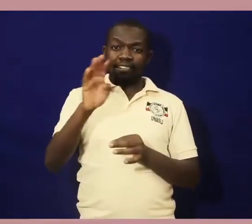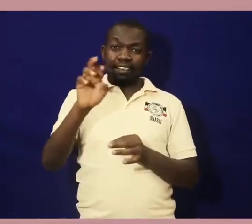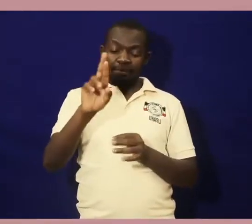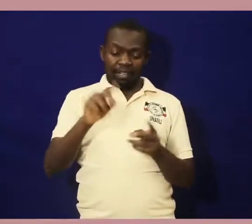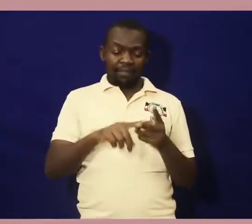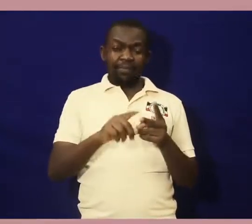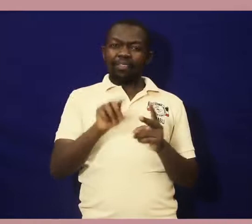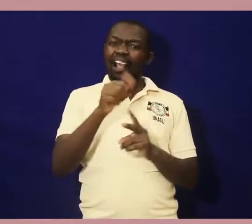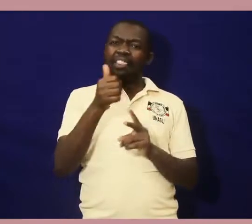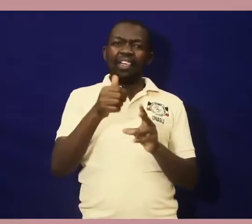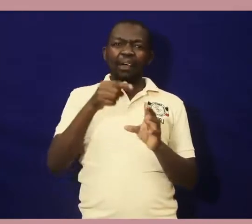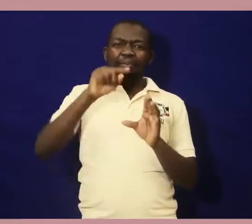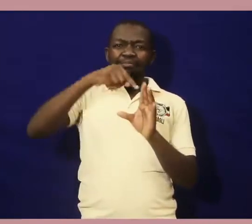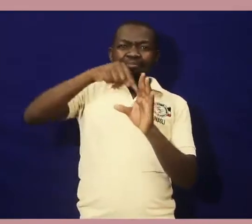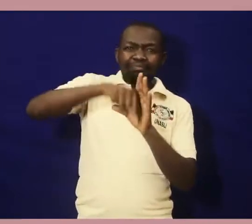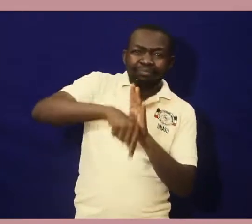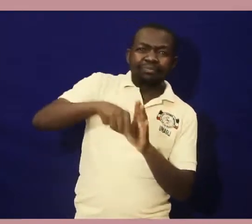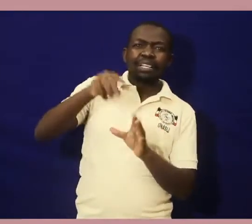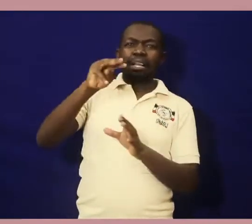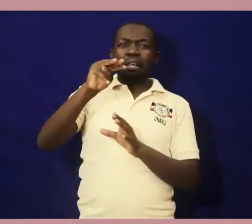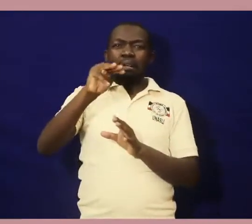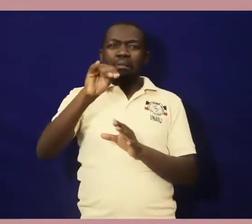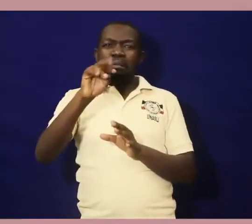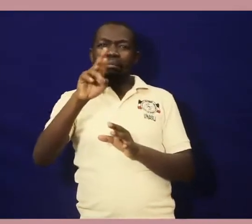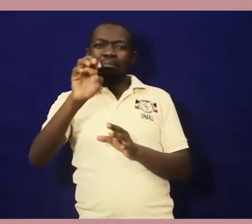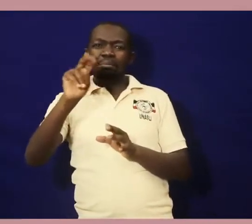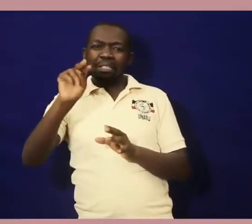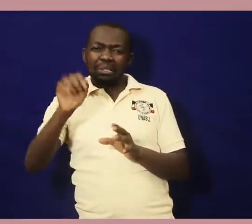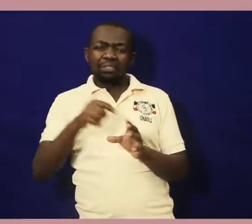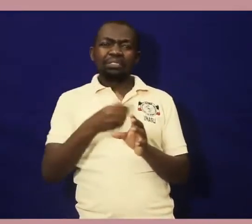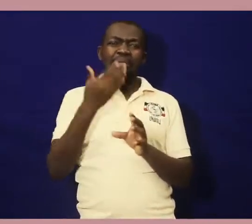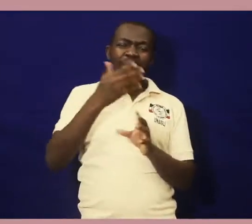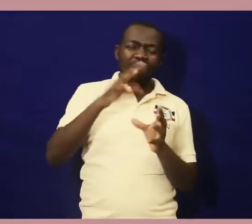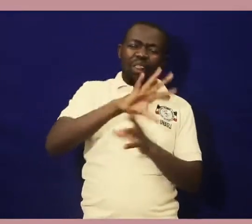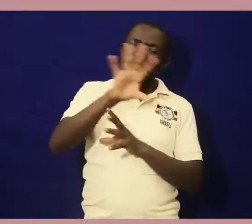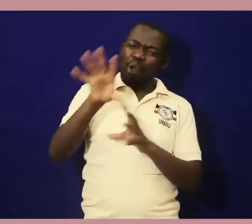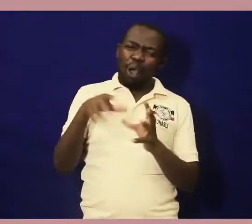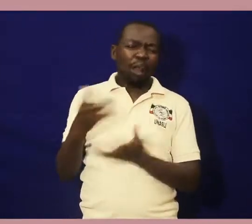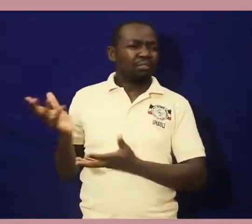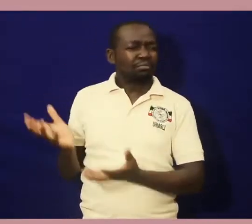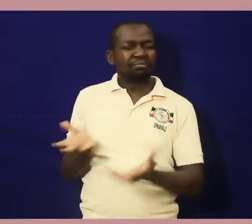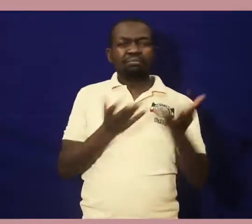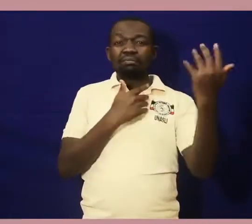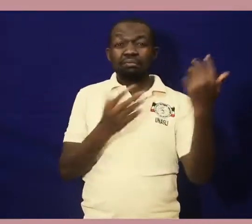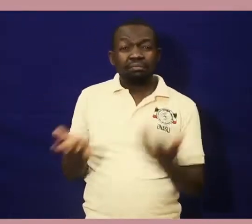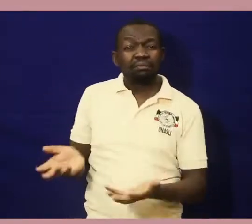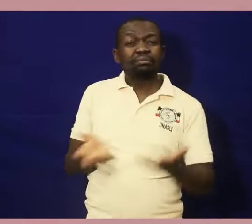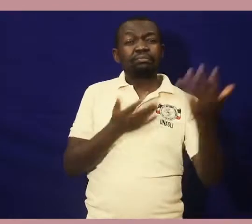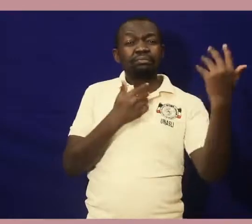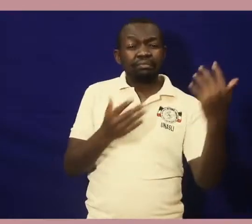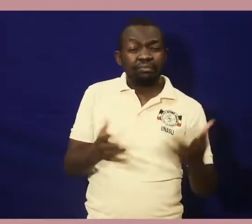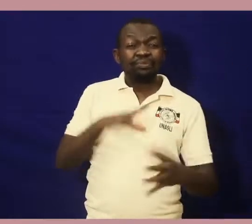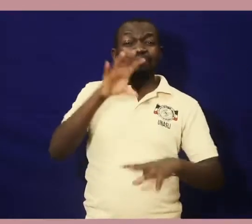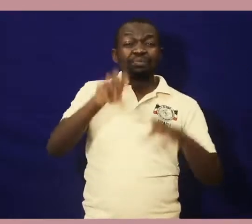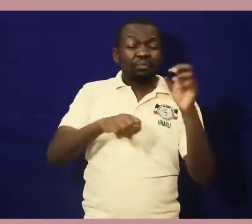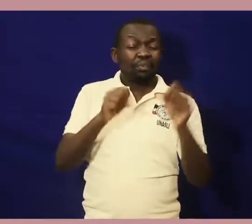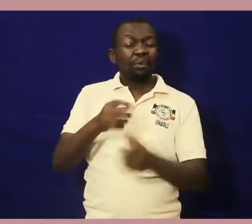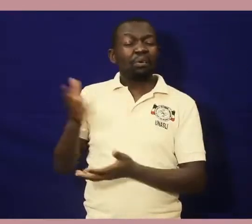East Africa, but also tens of thousands of colonial troops were taken to the front